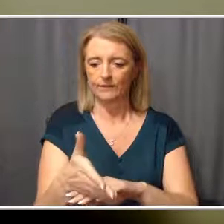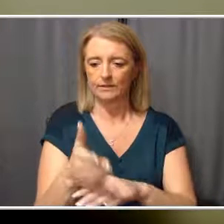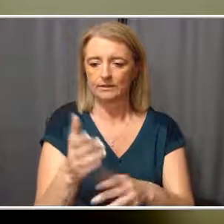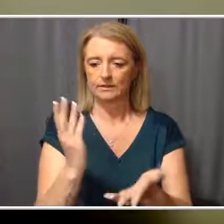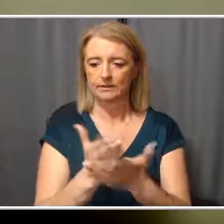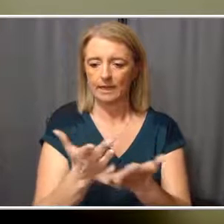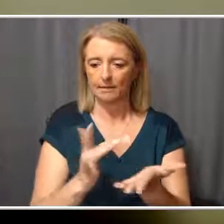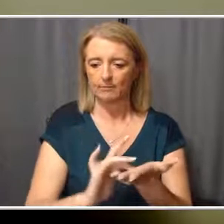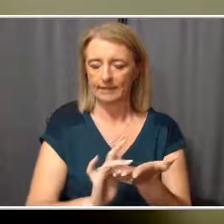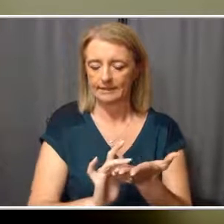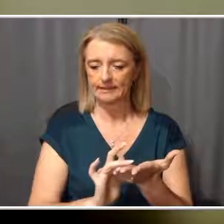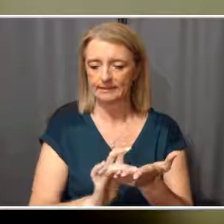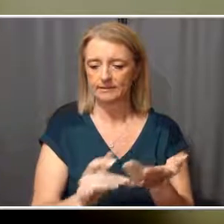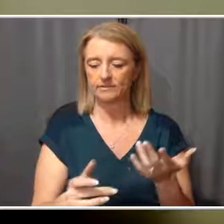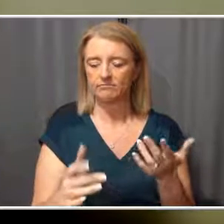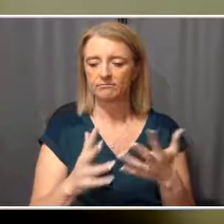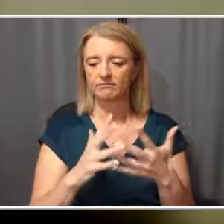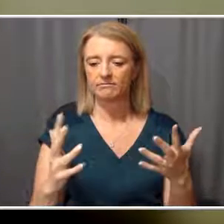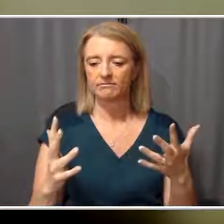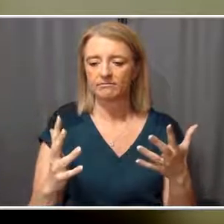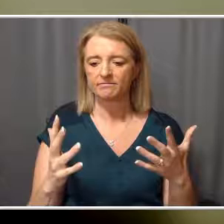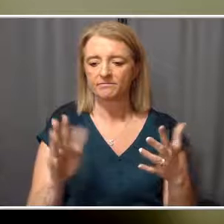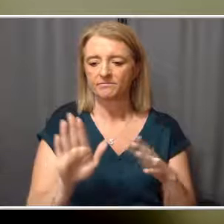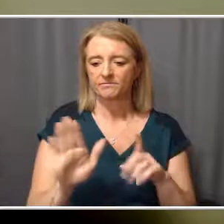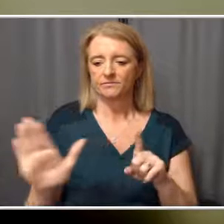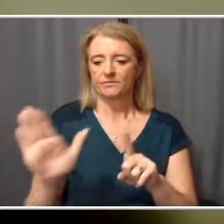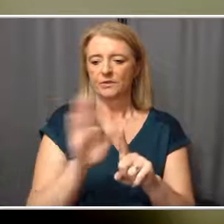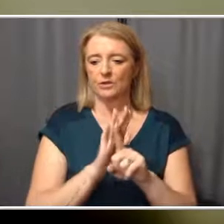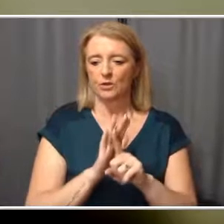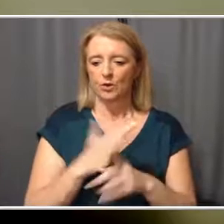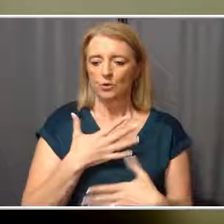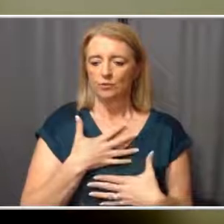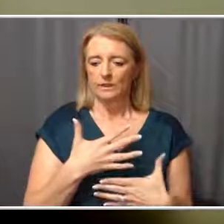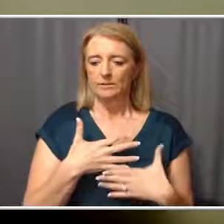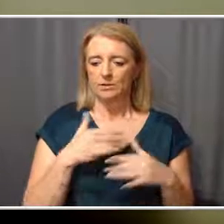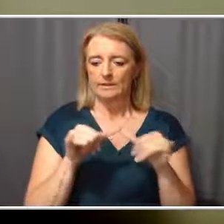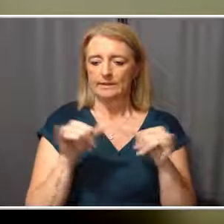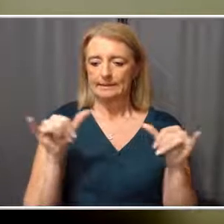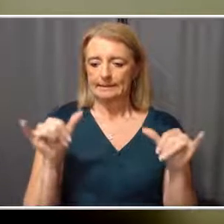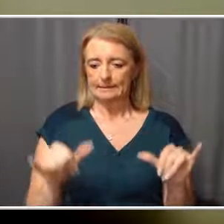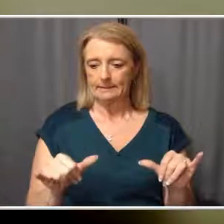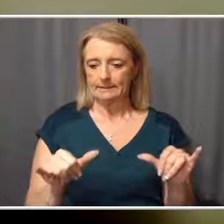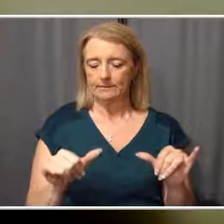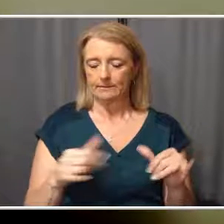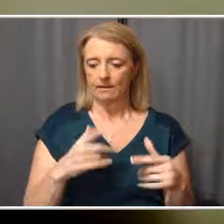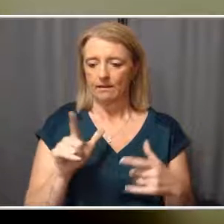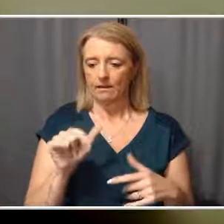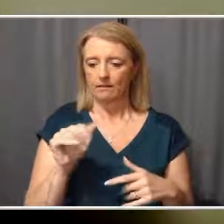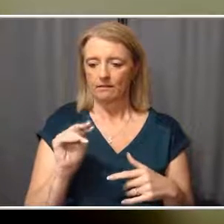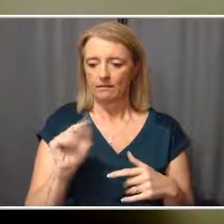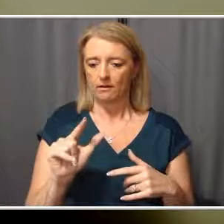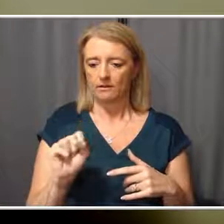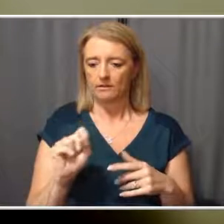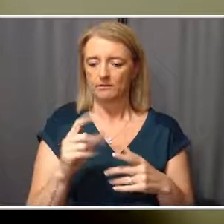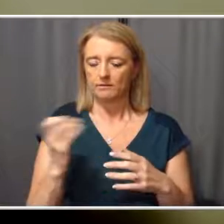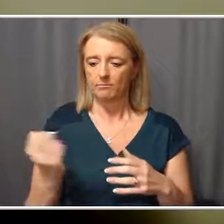We have a great question from Kim Bosley Moore. Kim wants to know, how long will the effects from this surgery last?